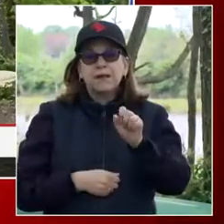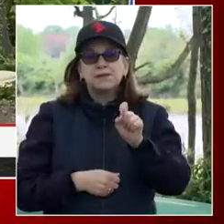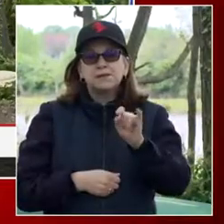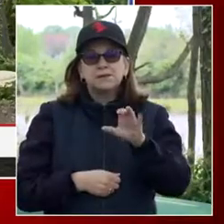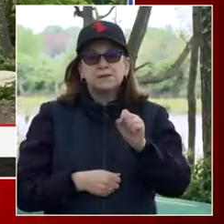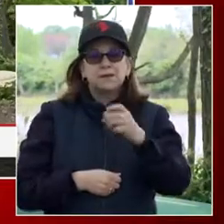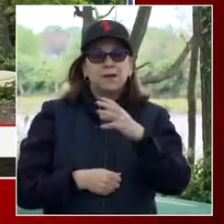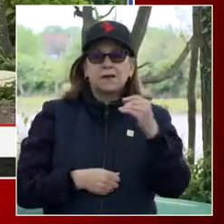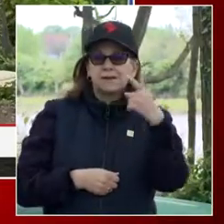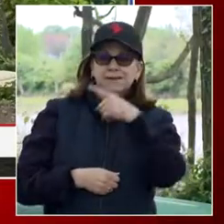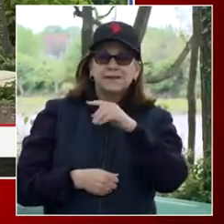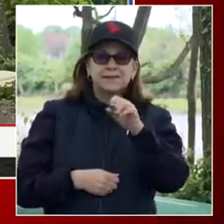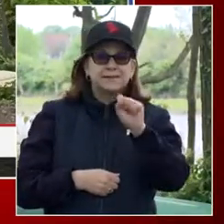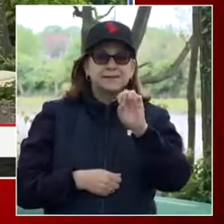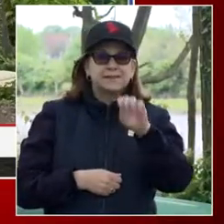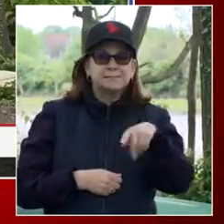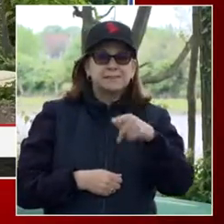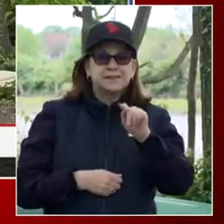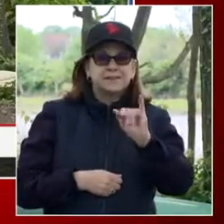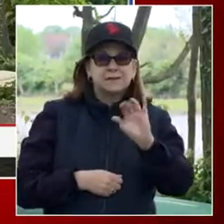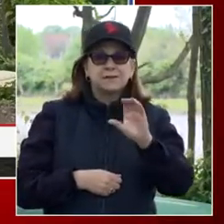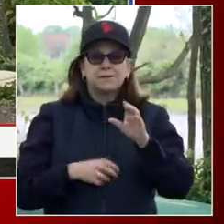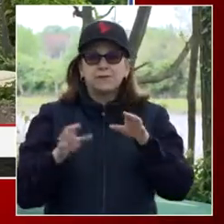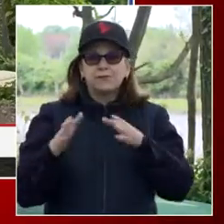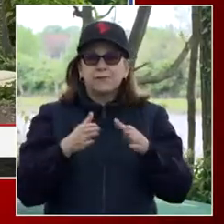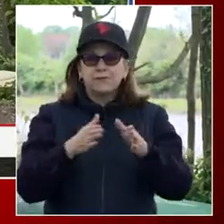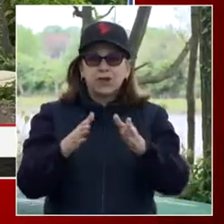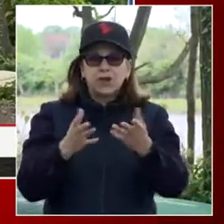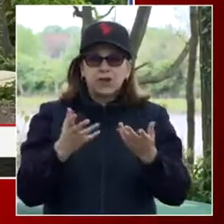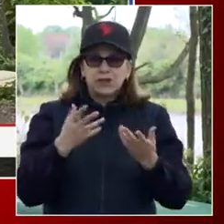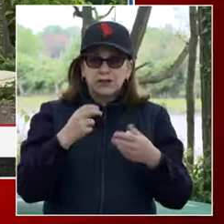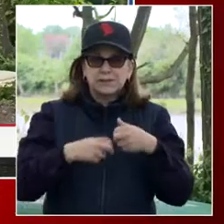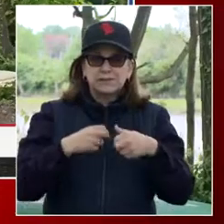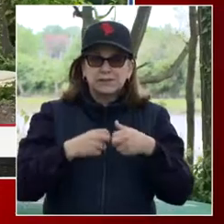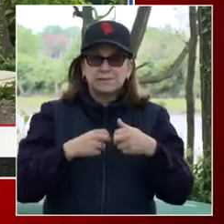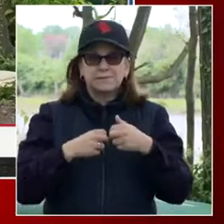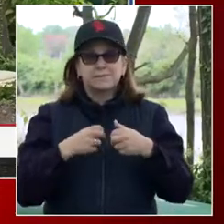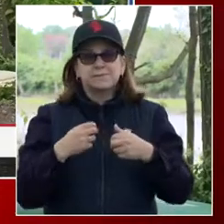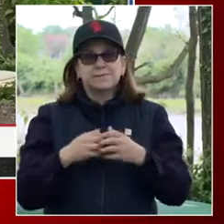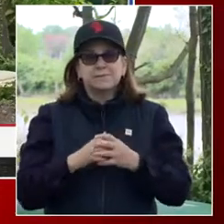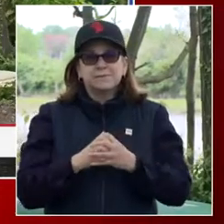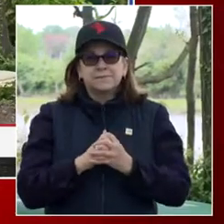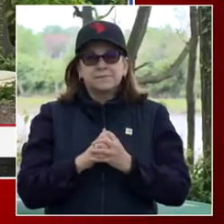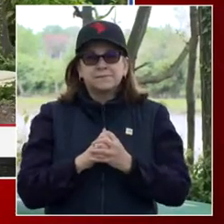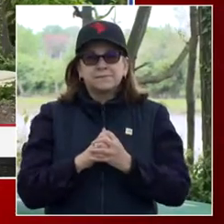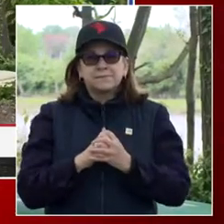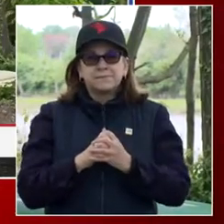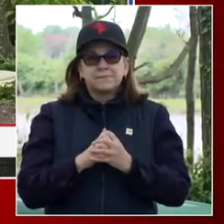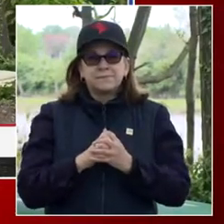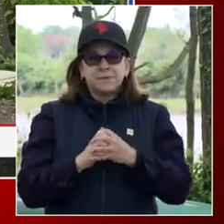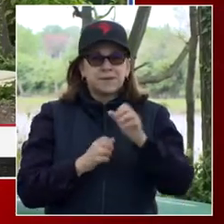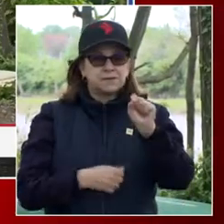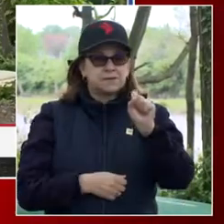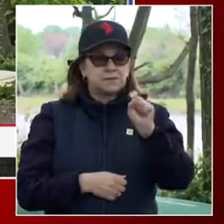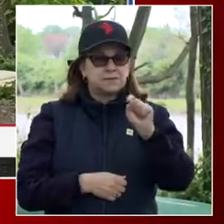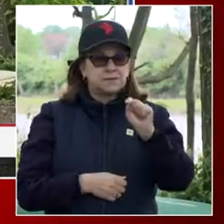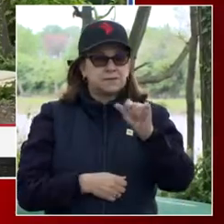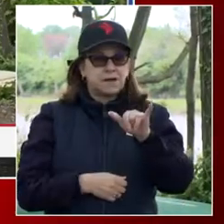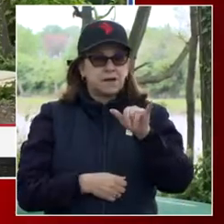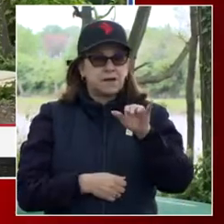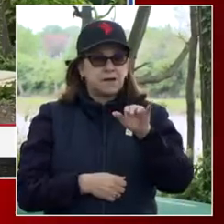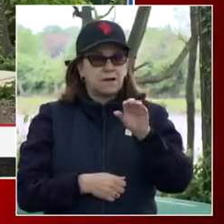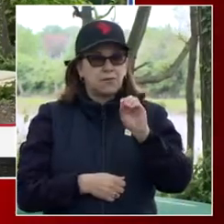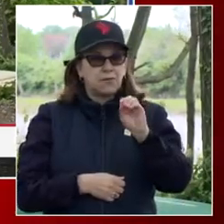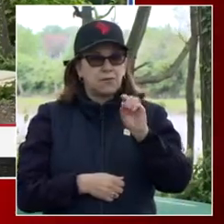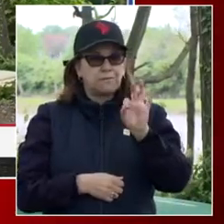And we also, as you know, we banned styrofoam. So styrofoam's no longer here. We have compostable takeout containers. We're going to have